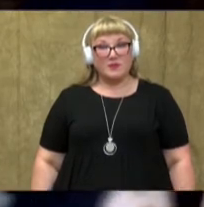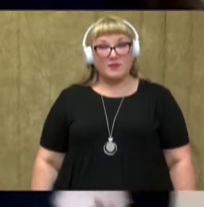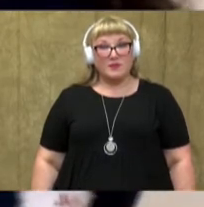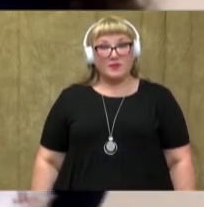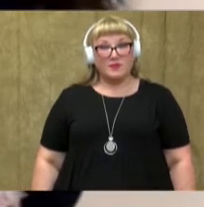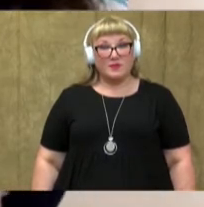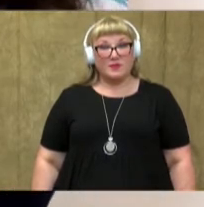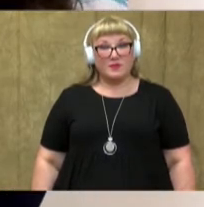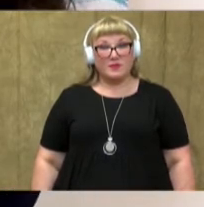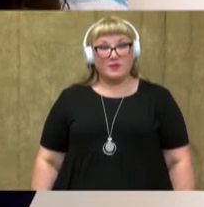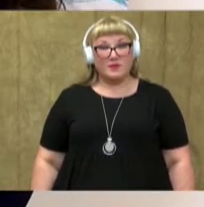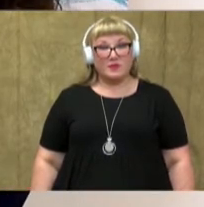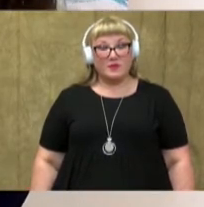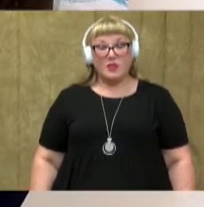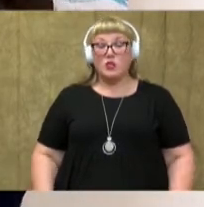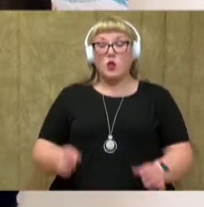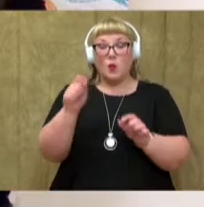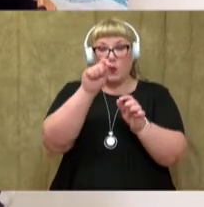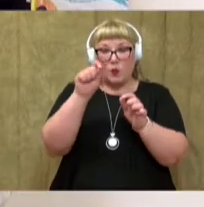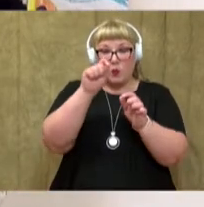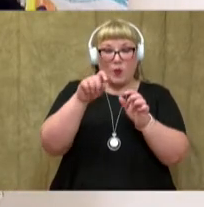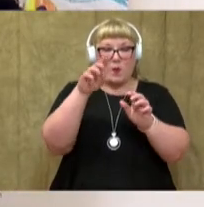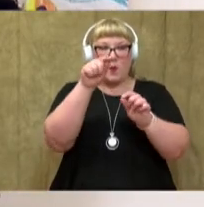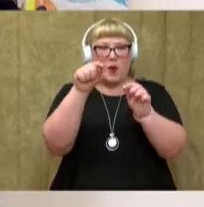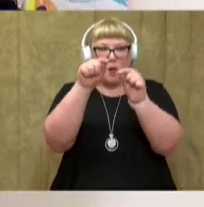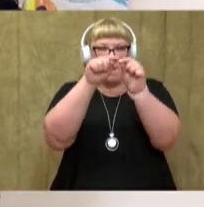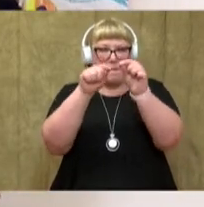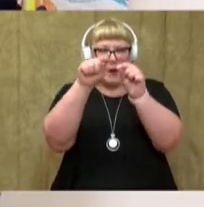I'm going to put a little round piece right in the middle.